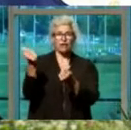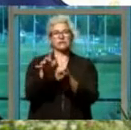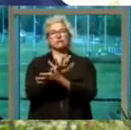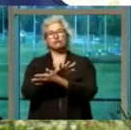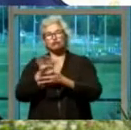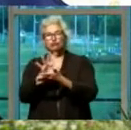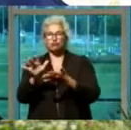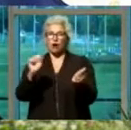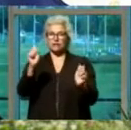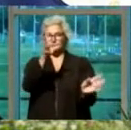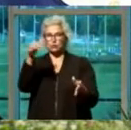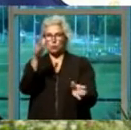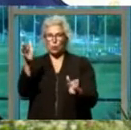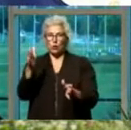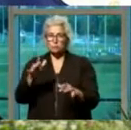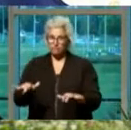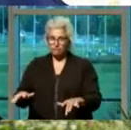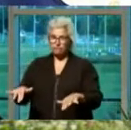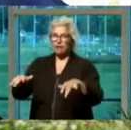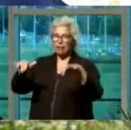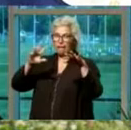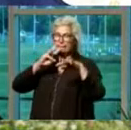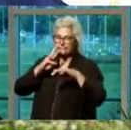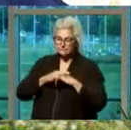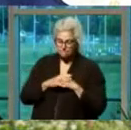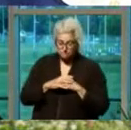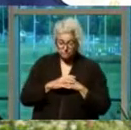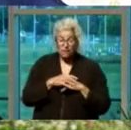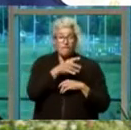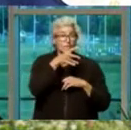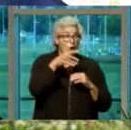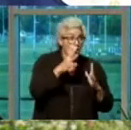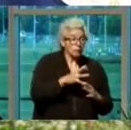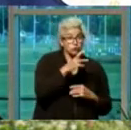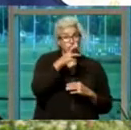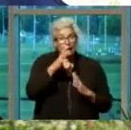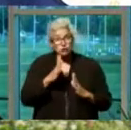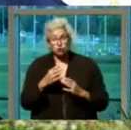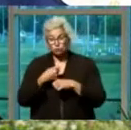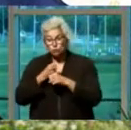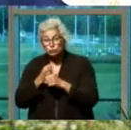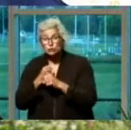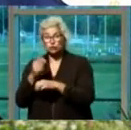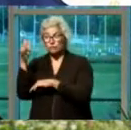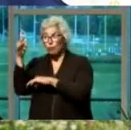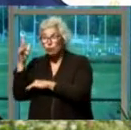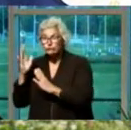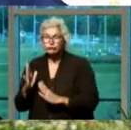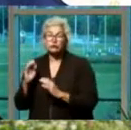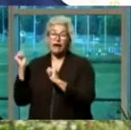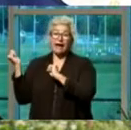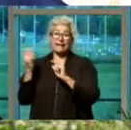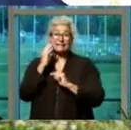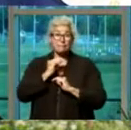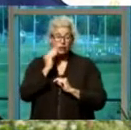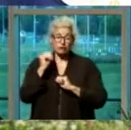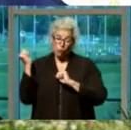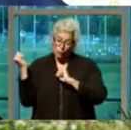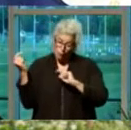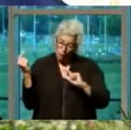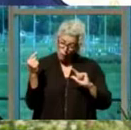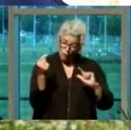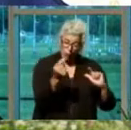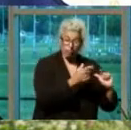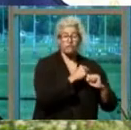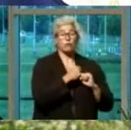life-threatening storms and floods. Farmers, ranchers, producers, and foresters have experienced all of those impacts,